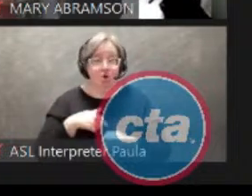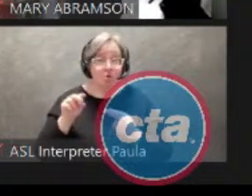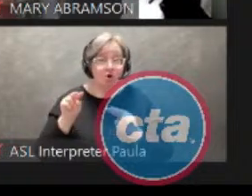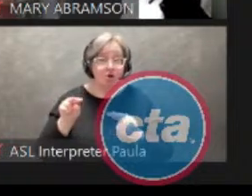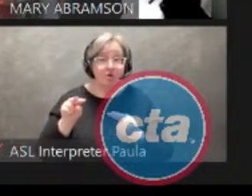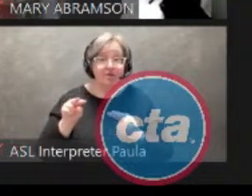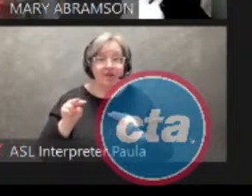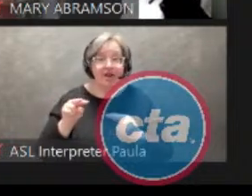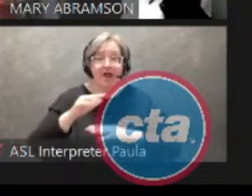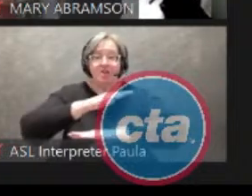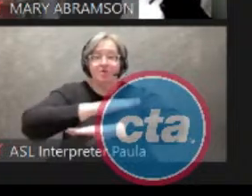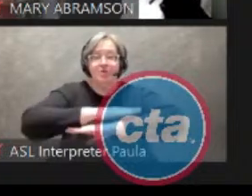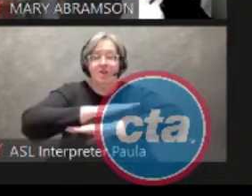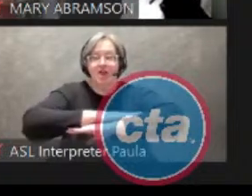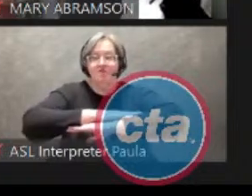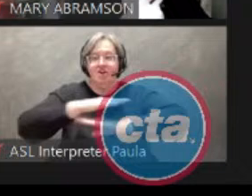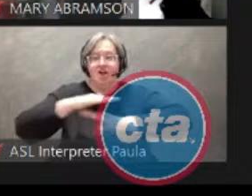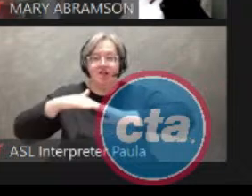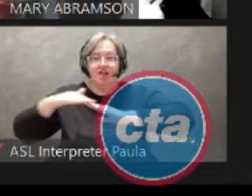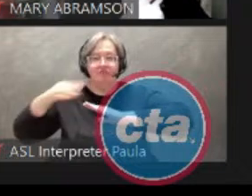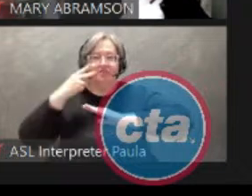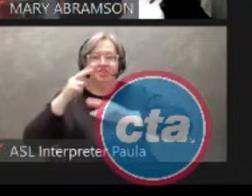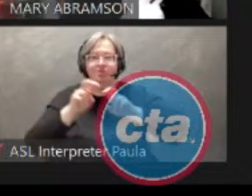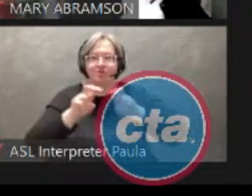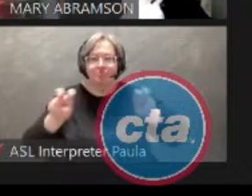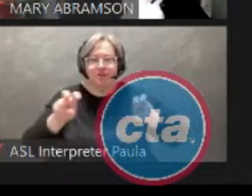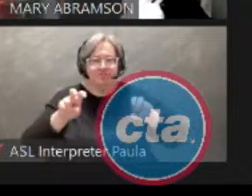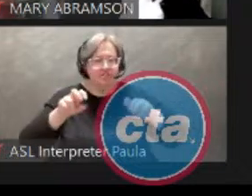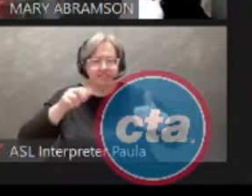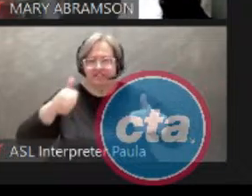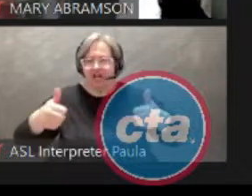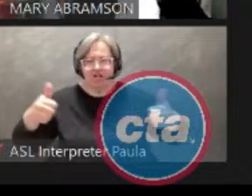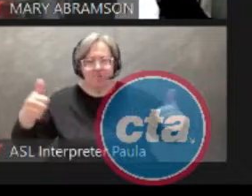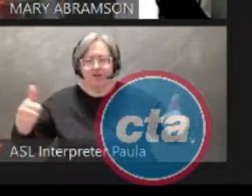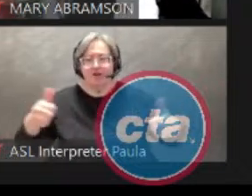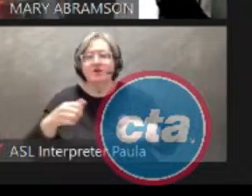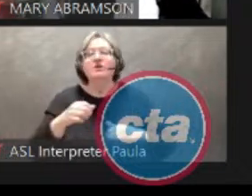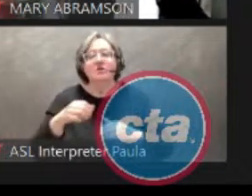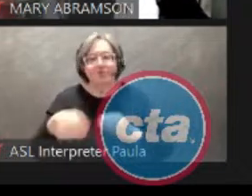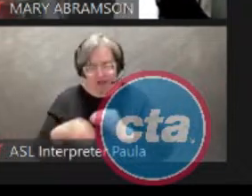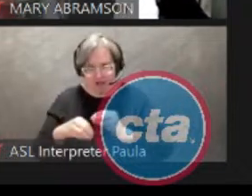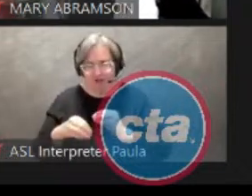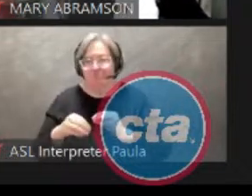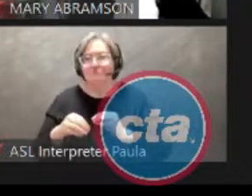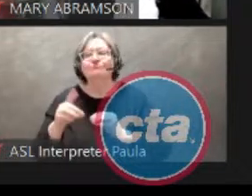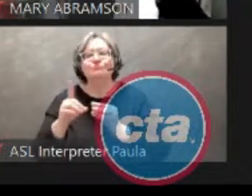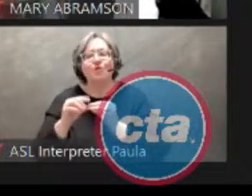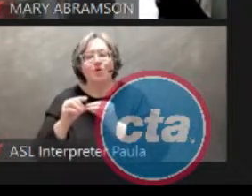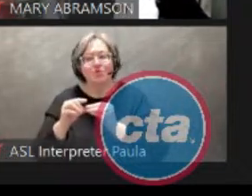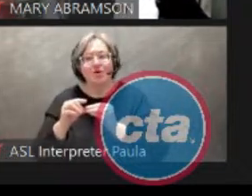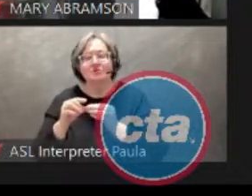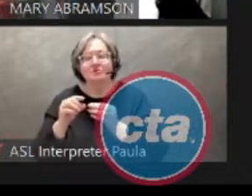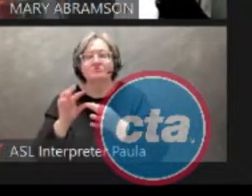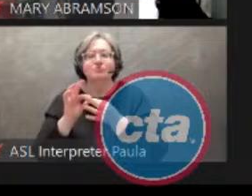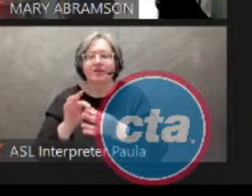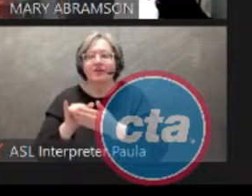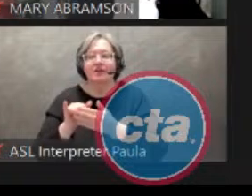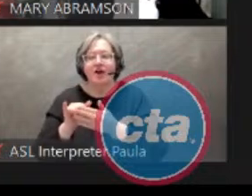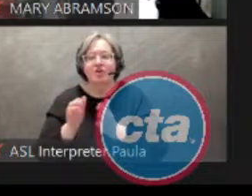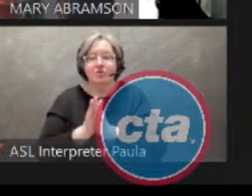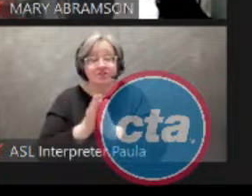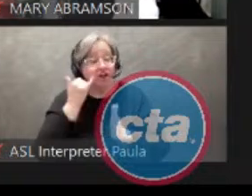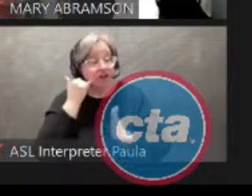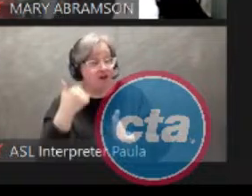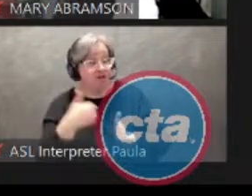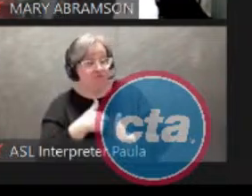the platform level to see where the benches were positioned, and another one was added based on that request. So we go out, if we receive feedback, we